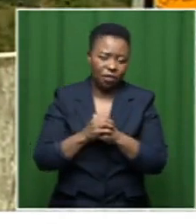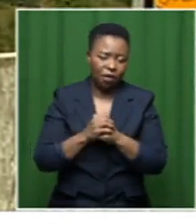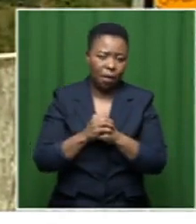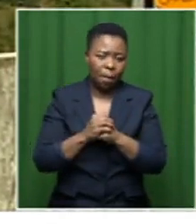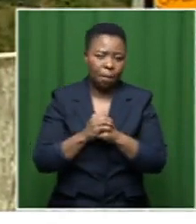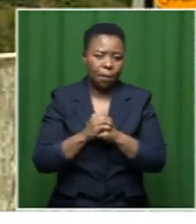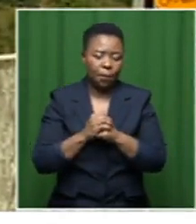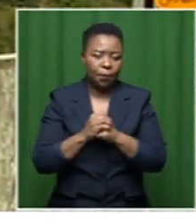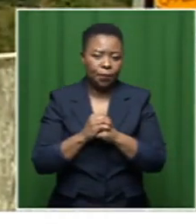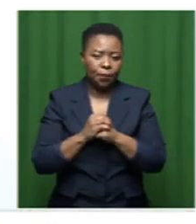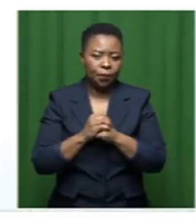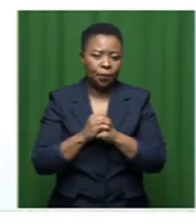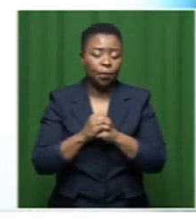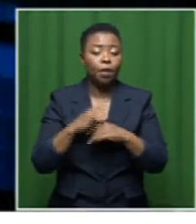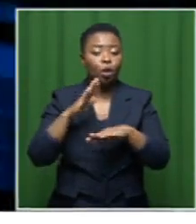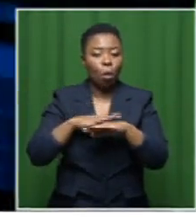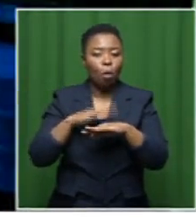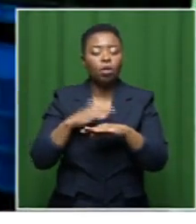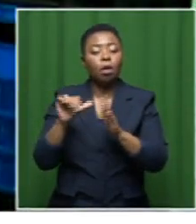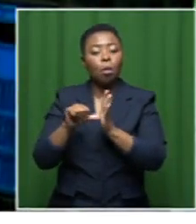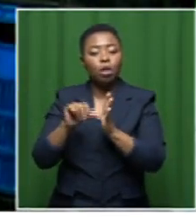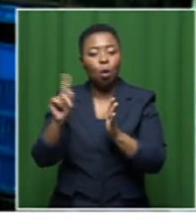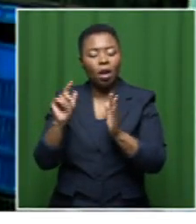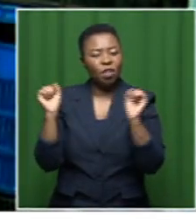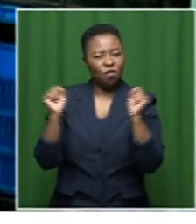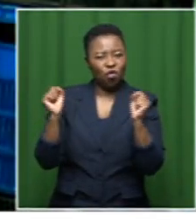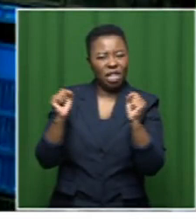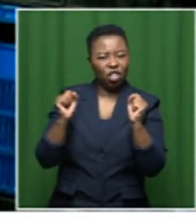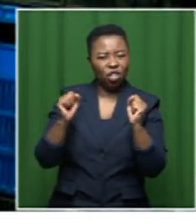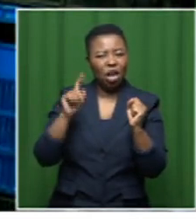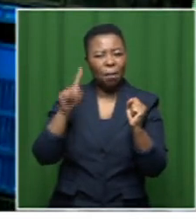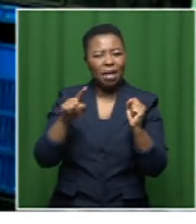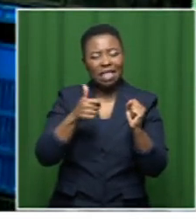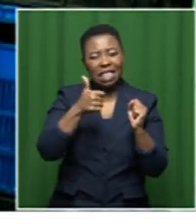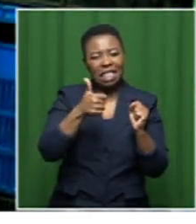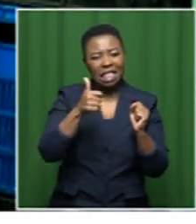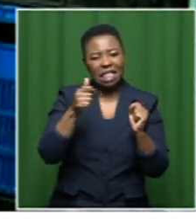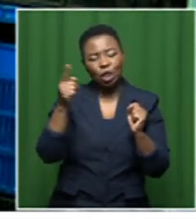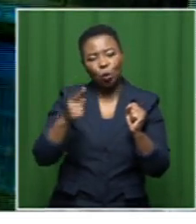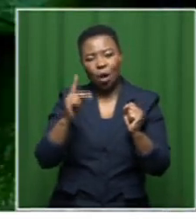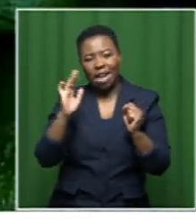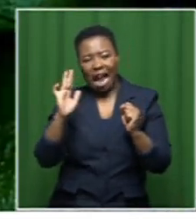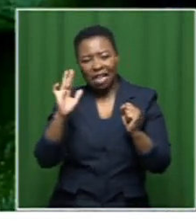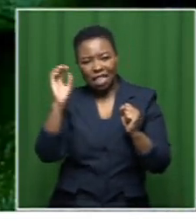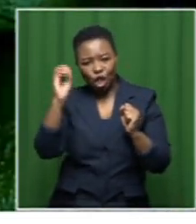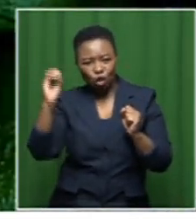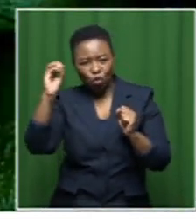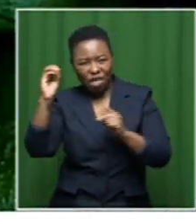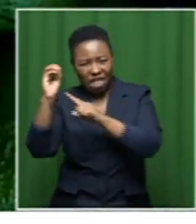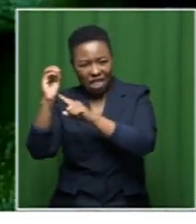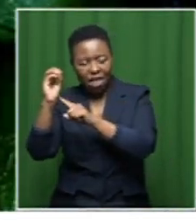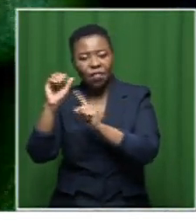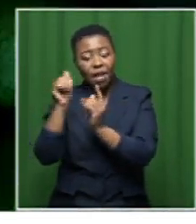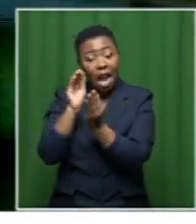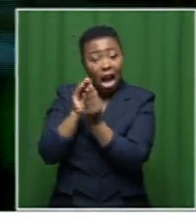for the most importantly was for the fridges. The fridges has to run between a constant 6 to 9 degrees for the avocados to be able to be